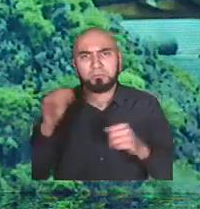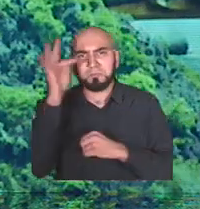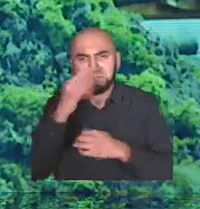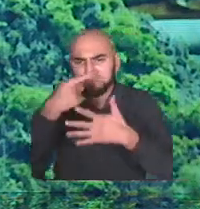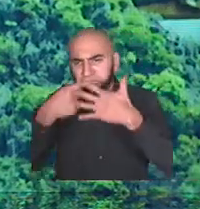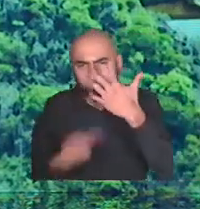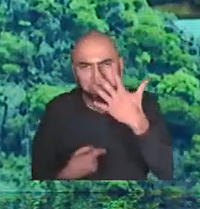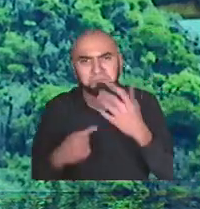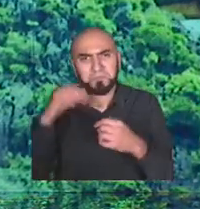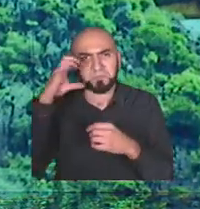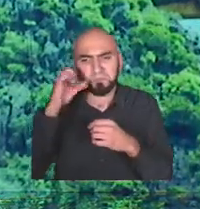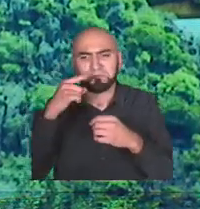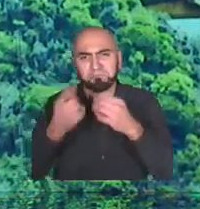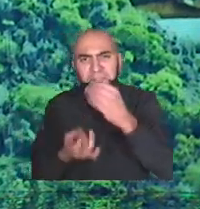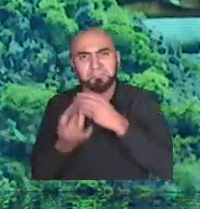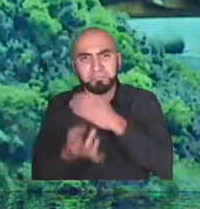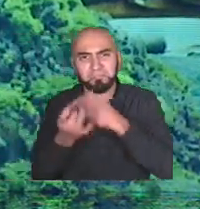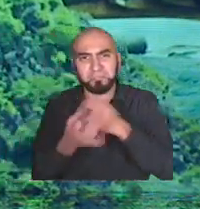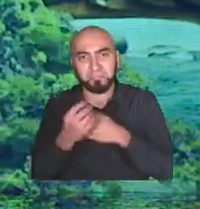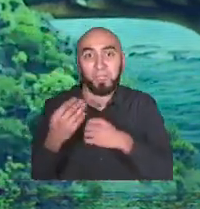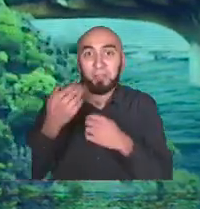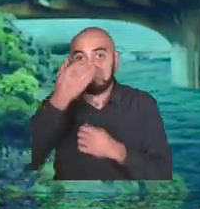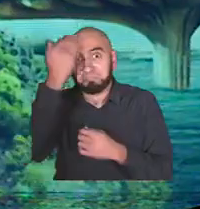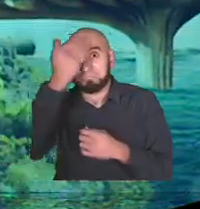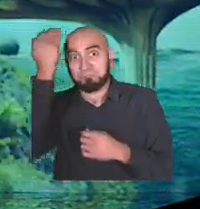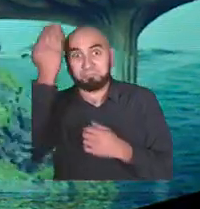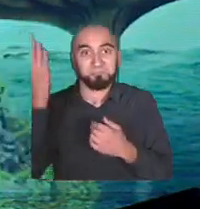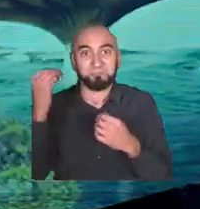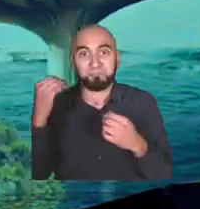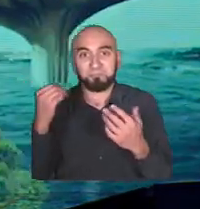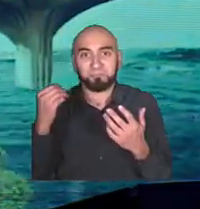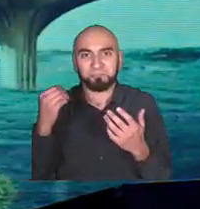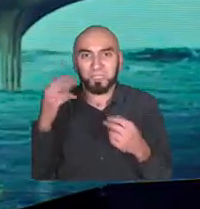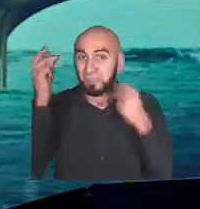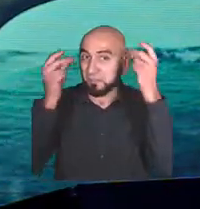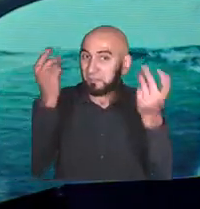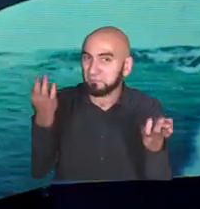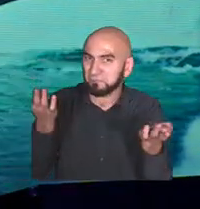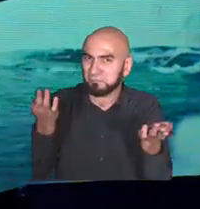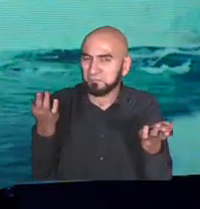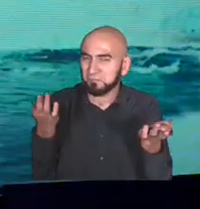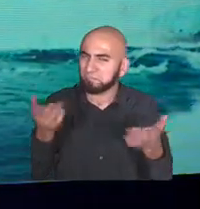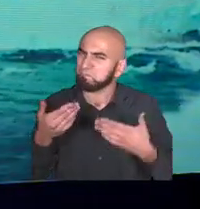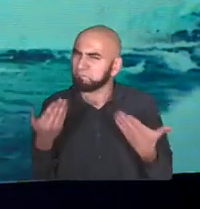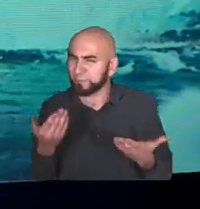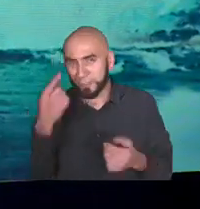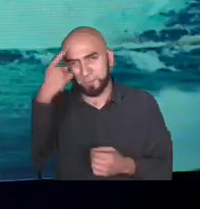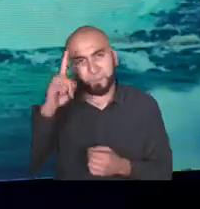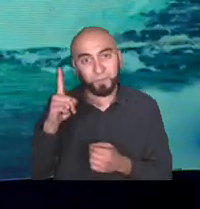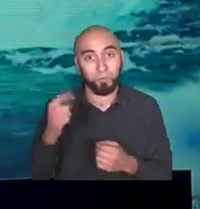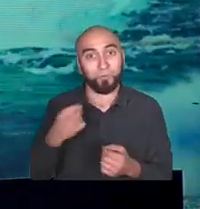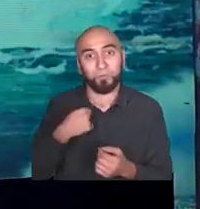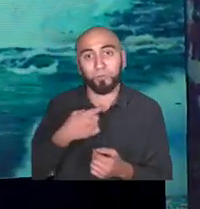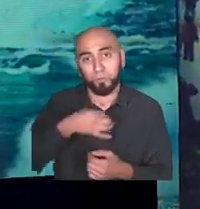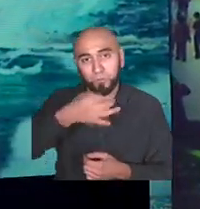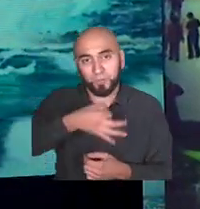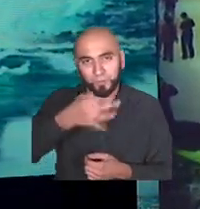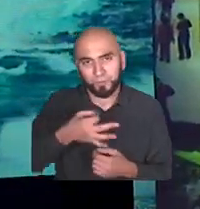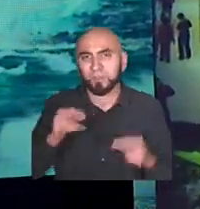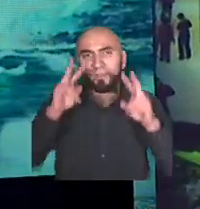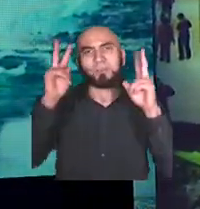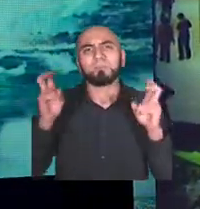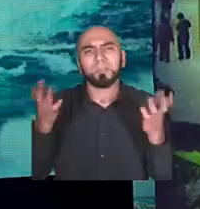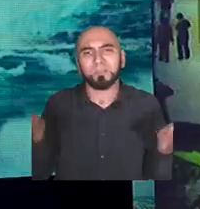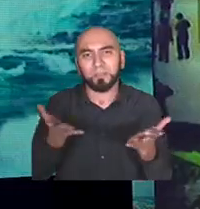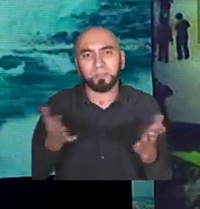better, and we'll be more creative. And yet, I'm talking to these Nobel laureates, and it's about being childlike, and exploring